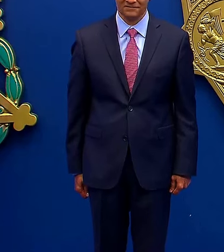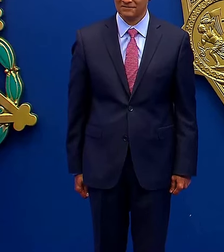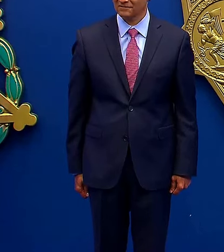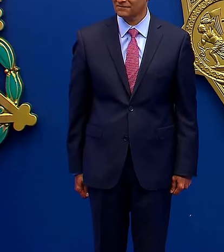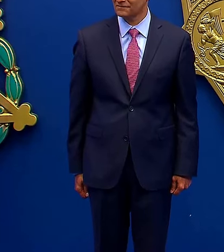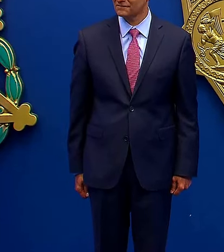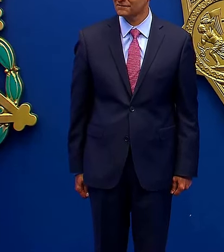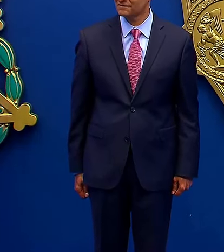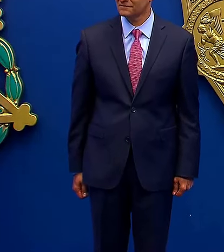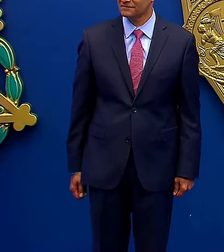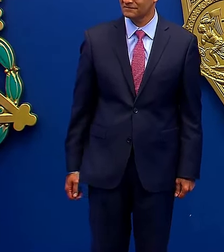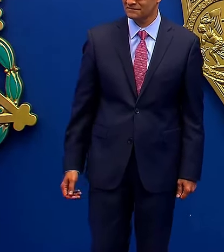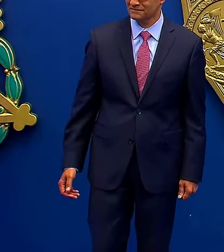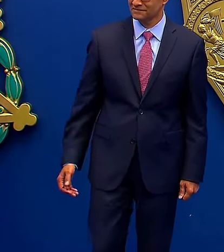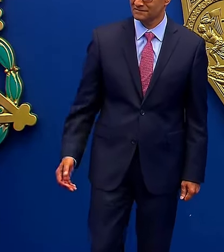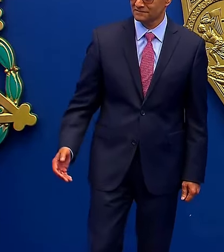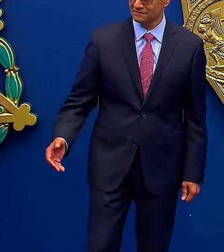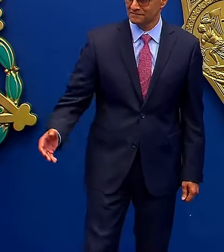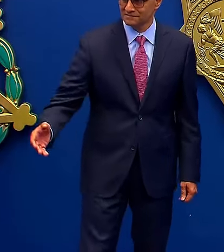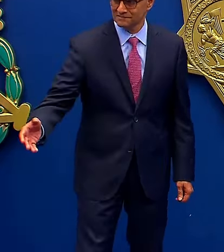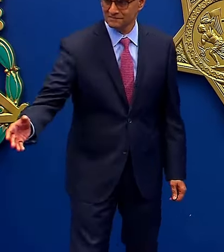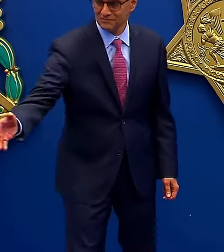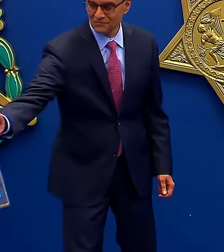Department of the Navy.